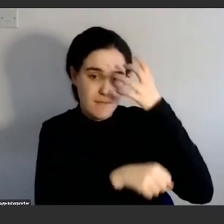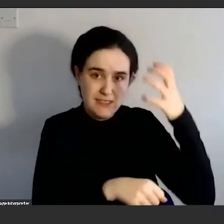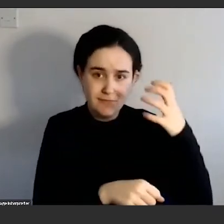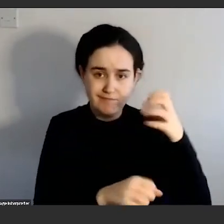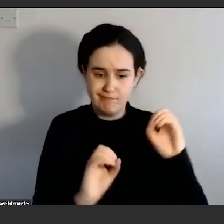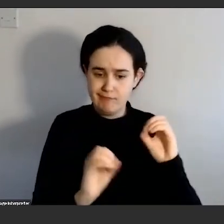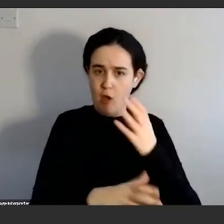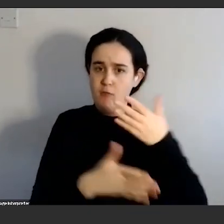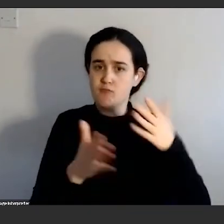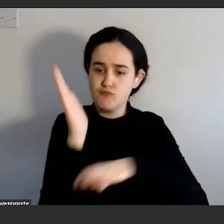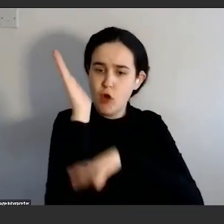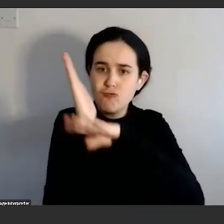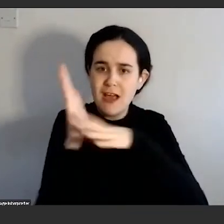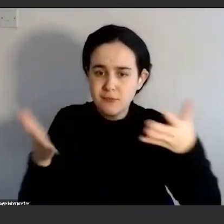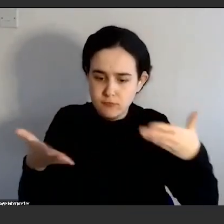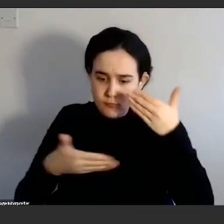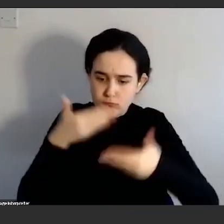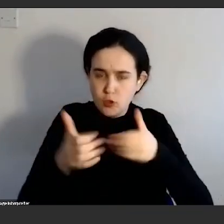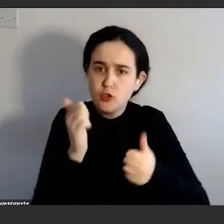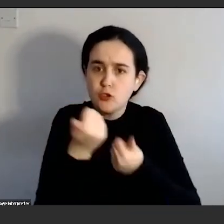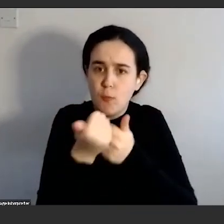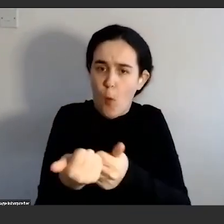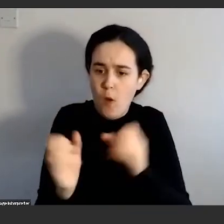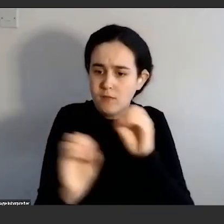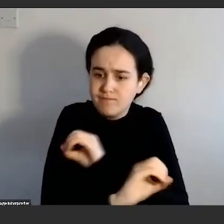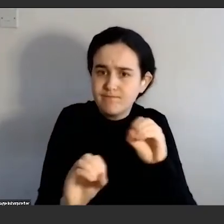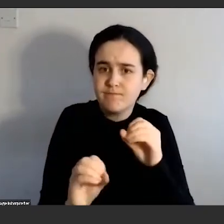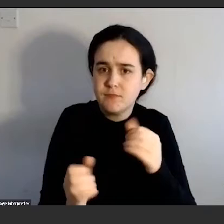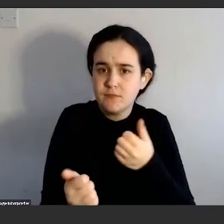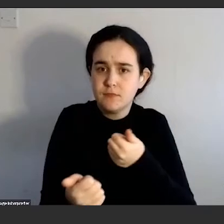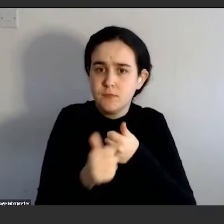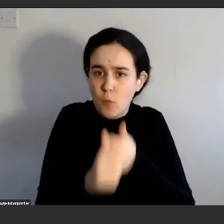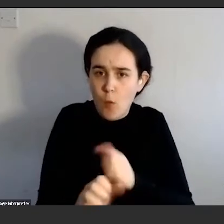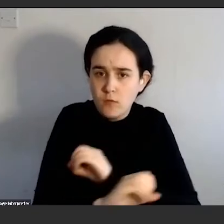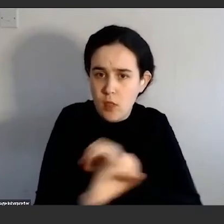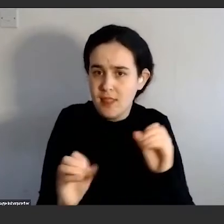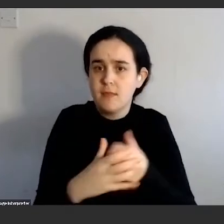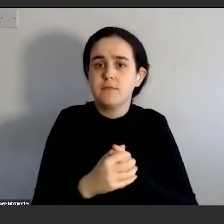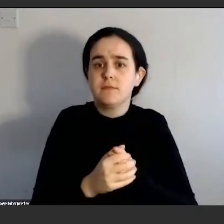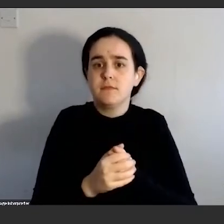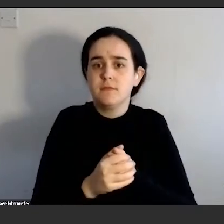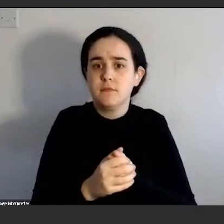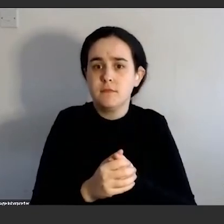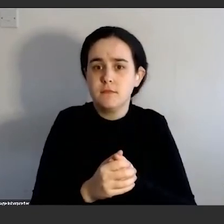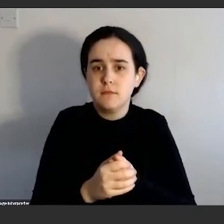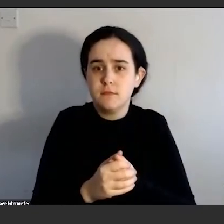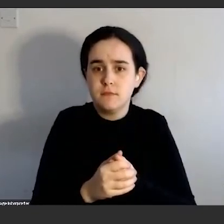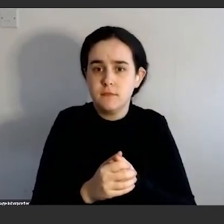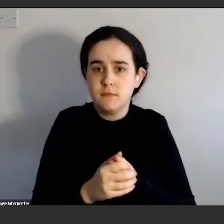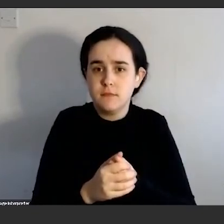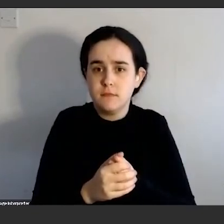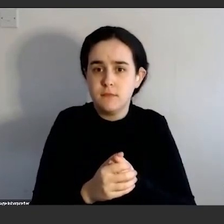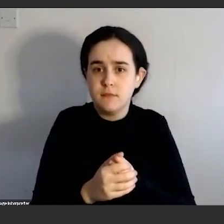especially when you talk about maternity, they don't have the beds that are suitable and accessible to women